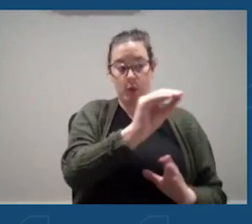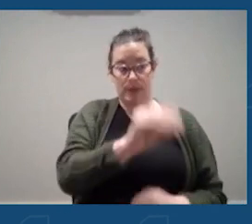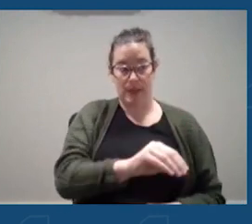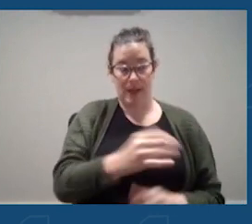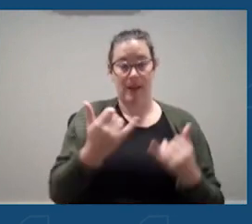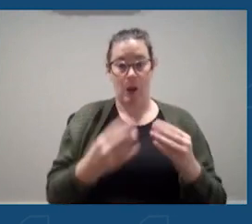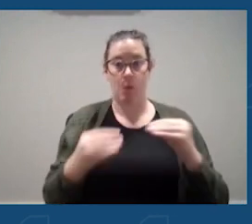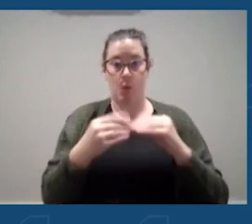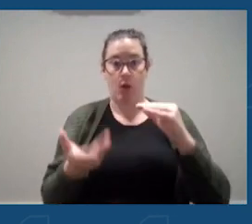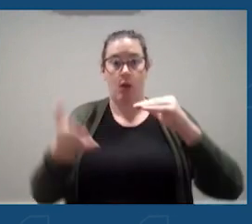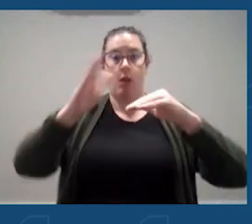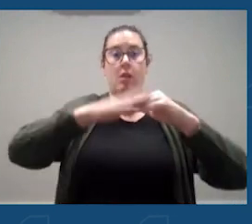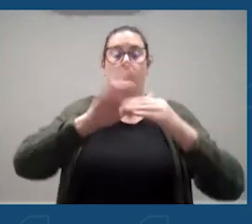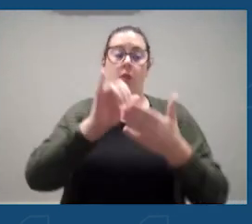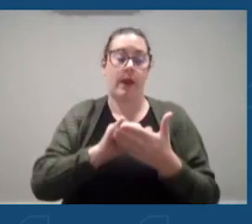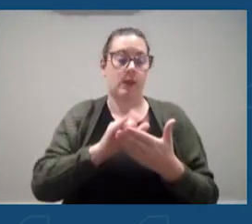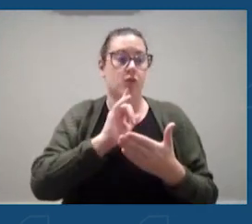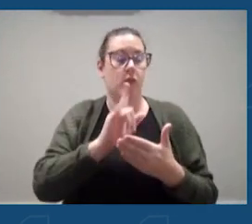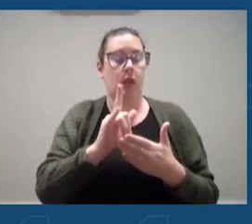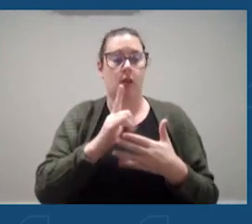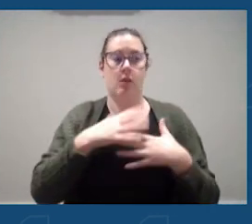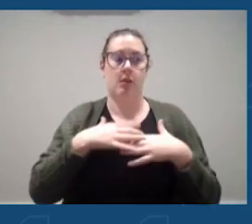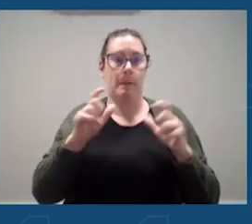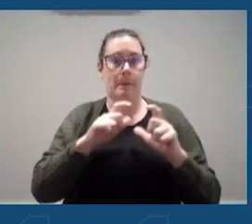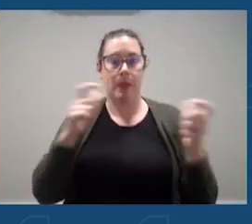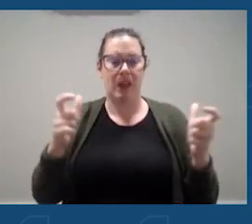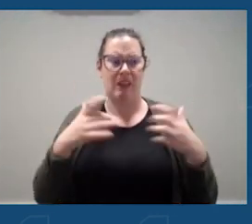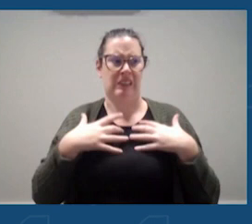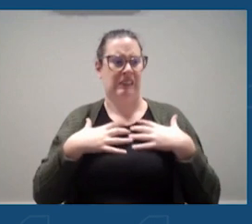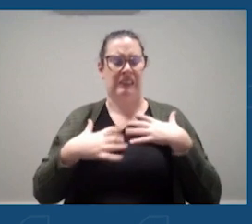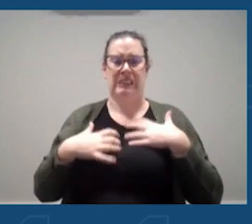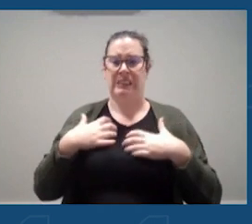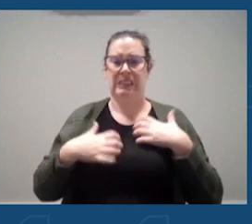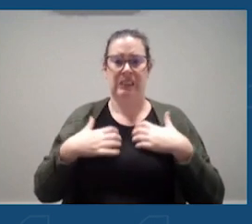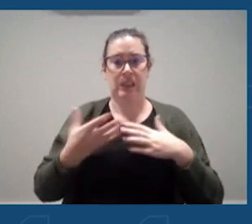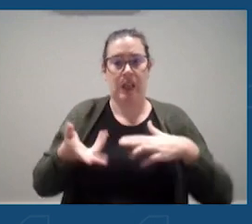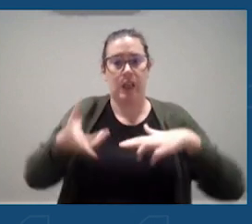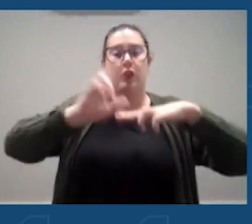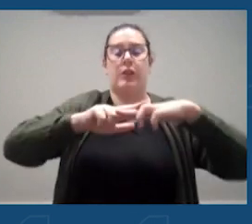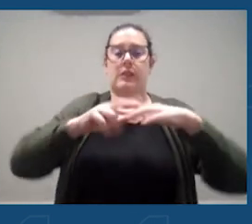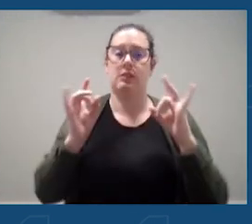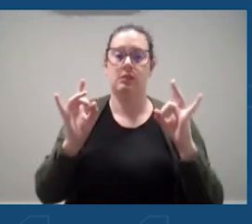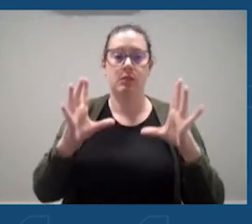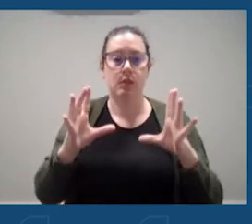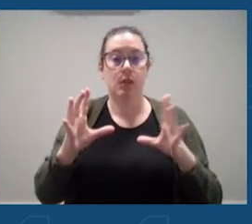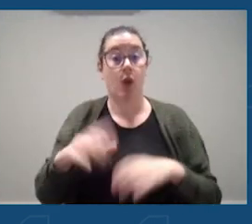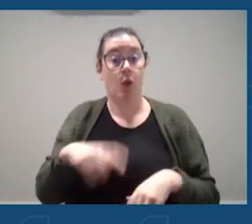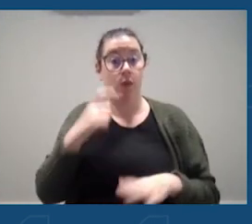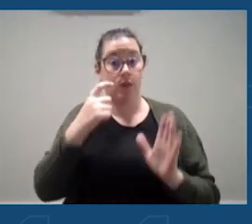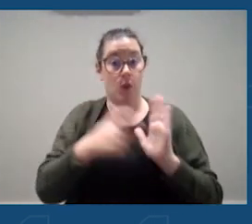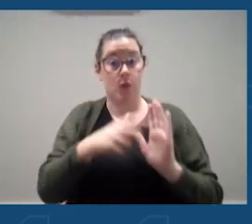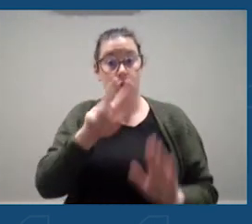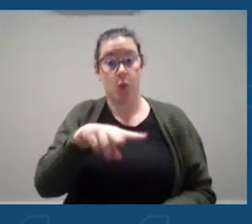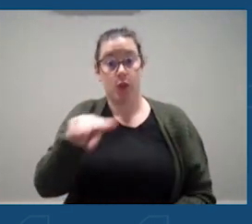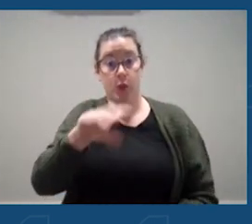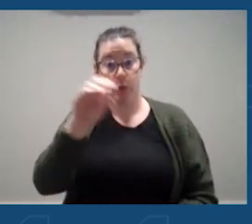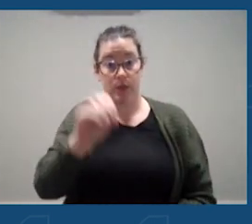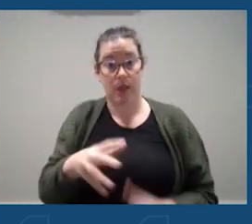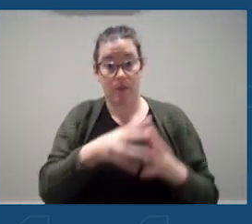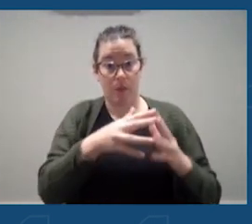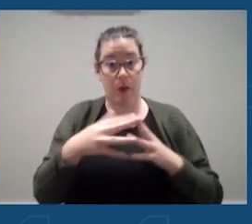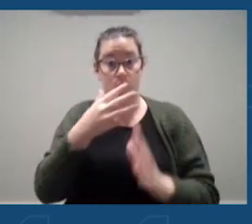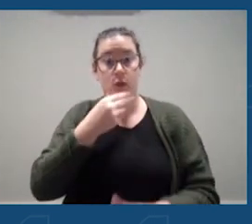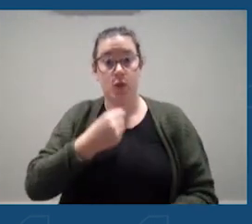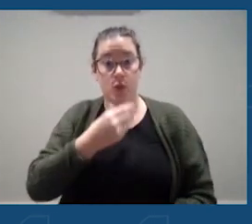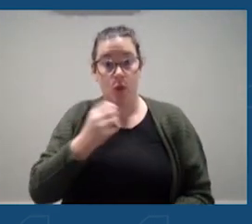very disturbing increase. And meanwhile, we've found that 22% of American Jews are afraid to wear